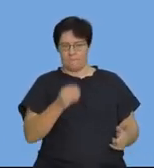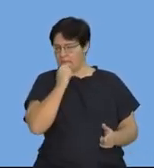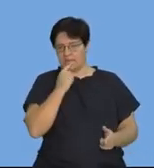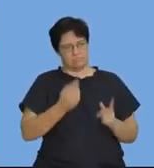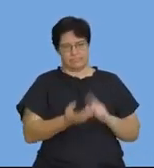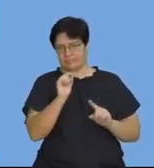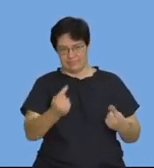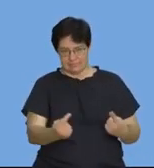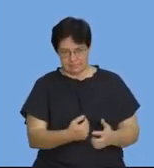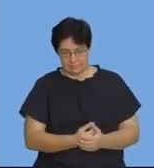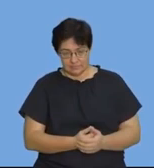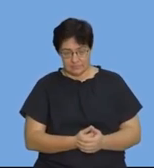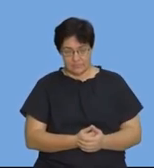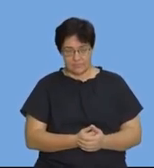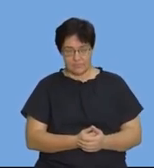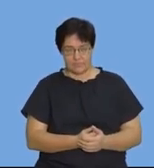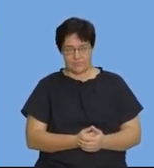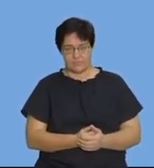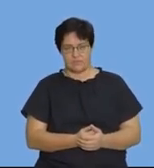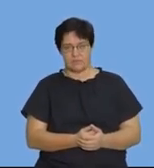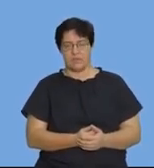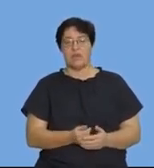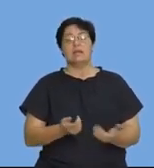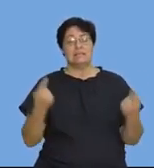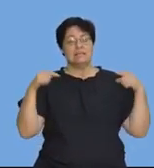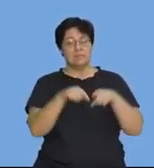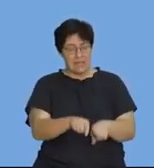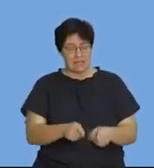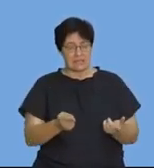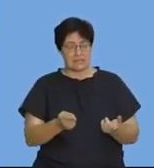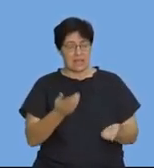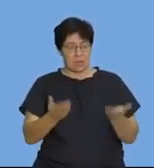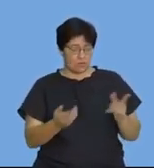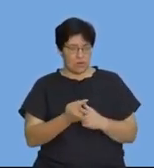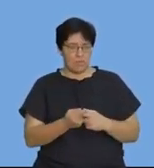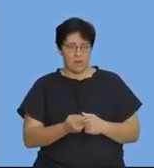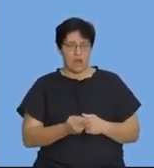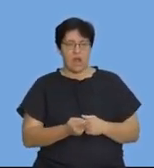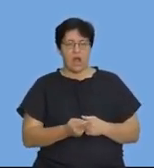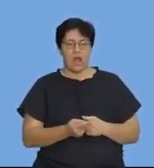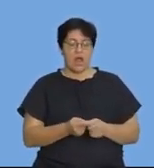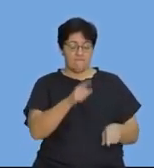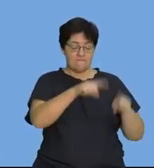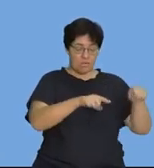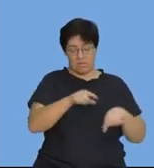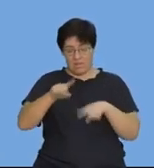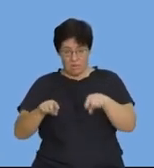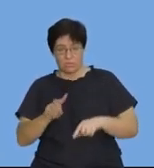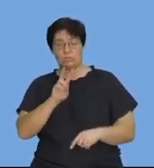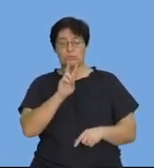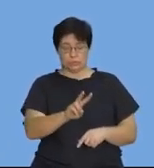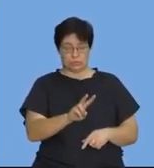undefined. Now, with simultaneous equations, it's when you are solving for 2 variables in